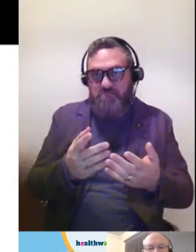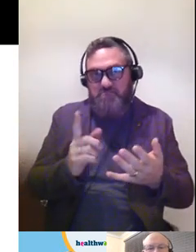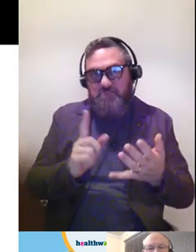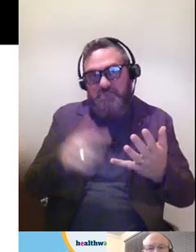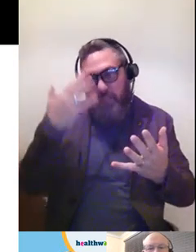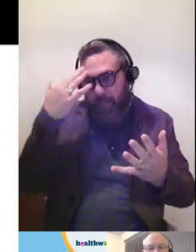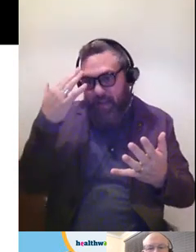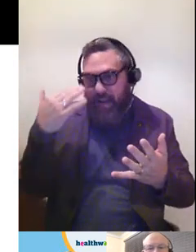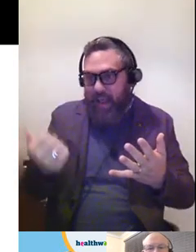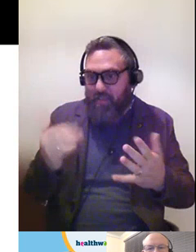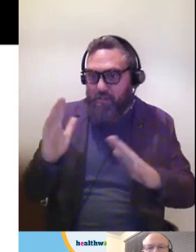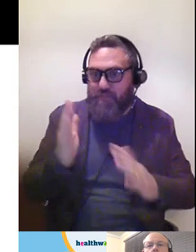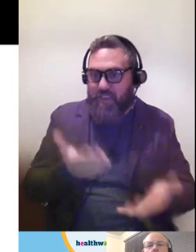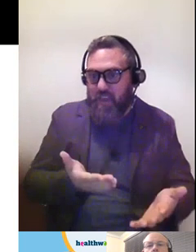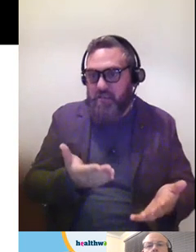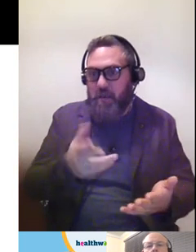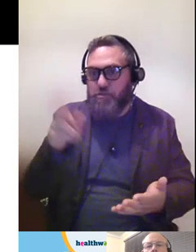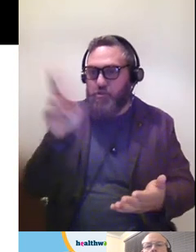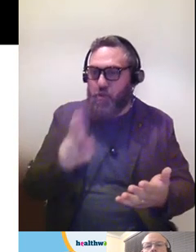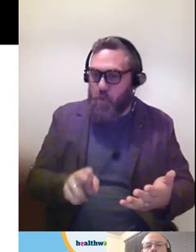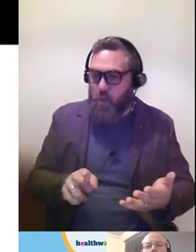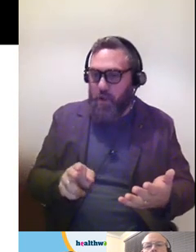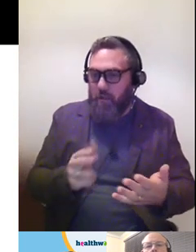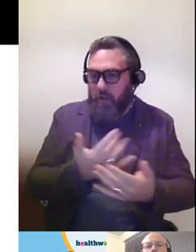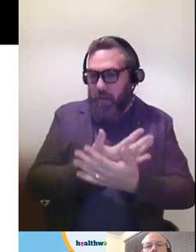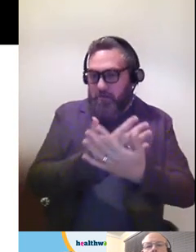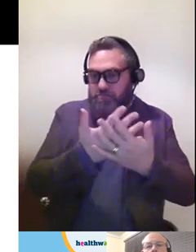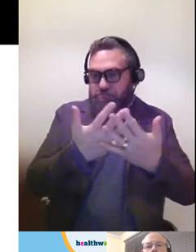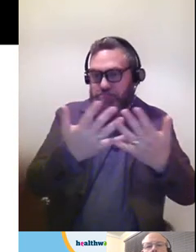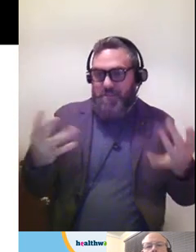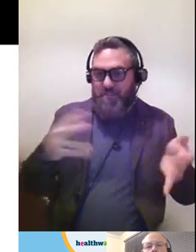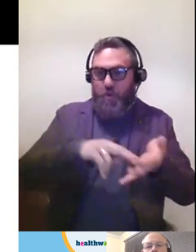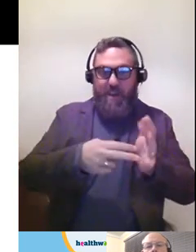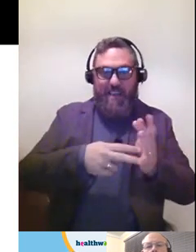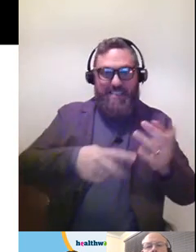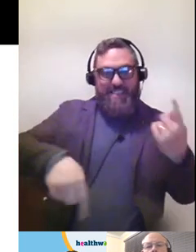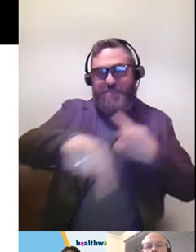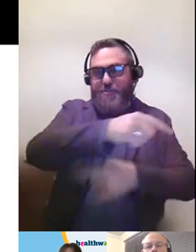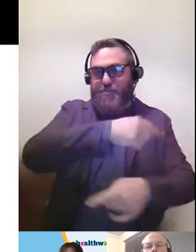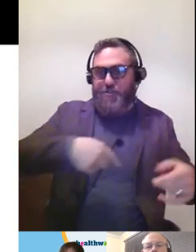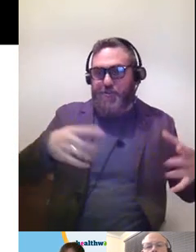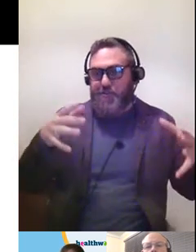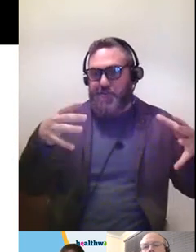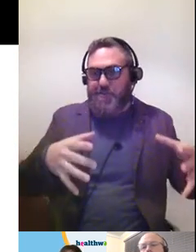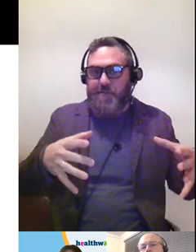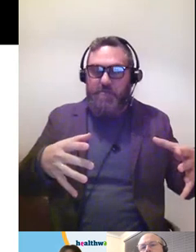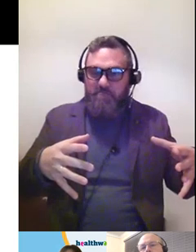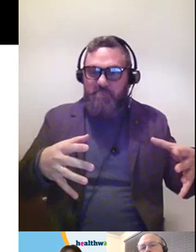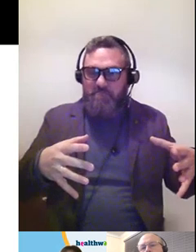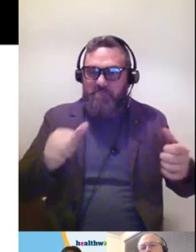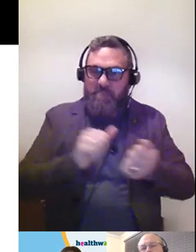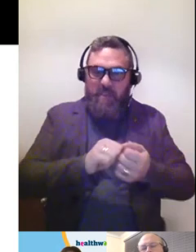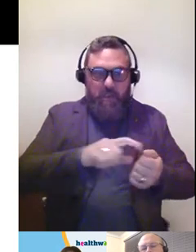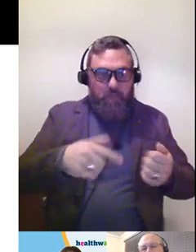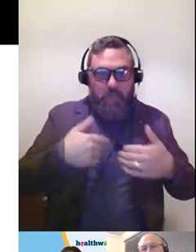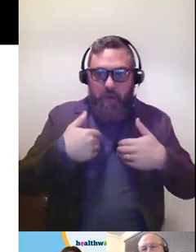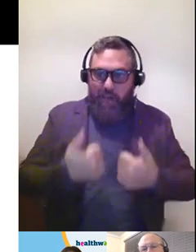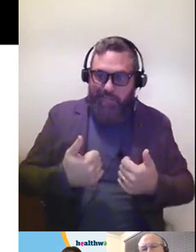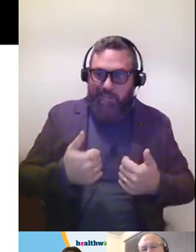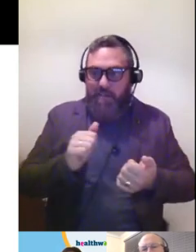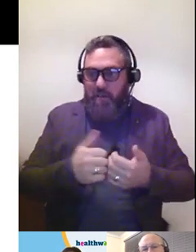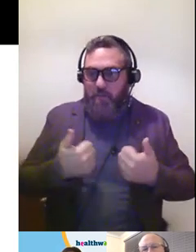mental health providers, schools, lots of organisations that are involved in keeping us healthy, keeping us